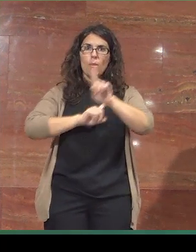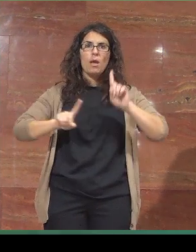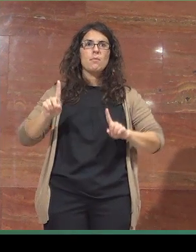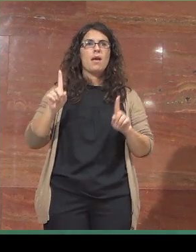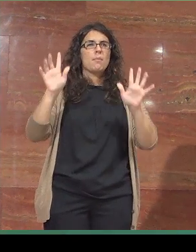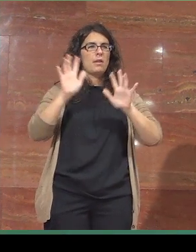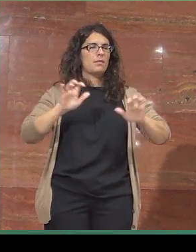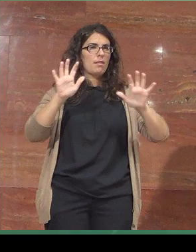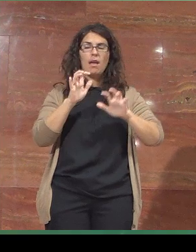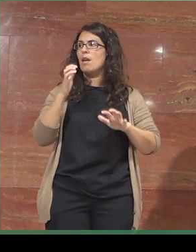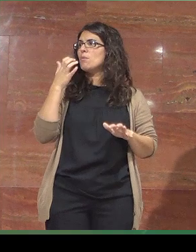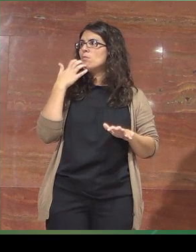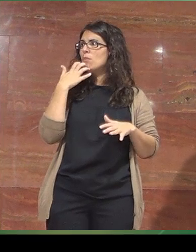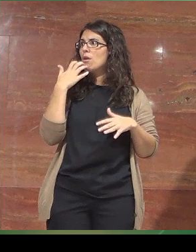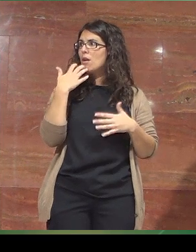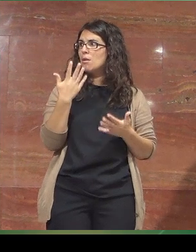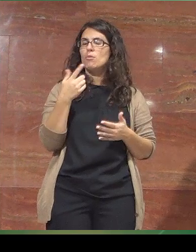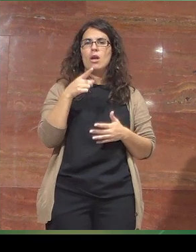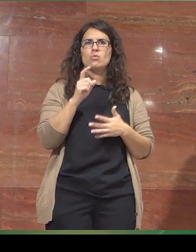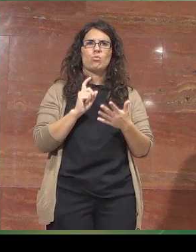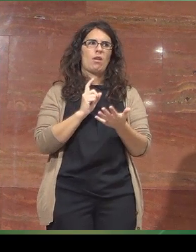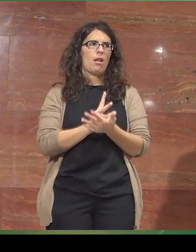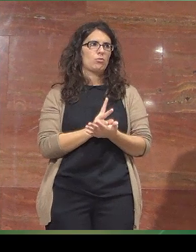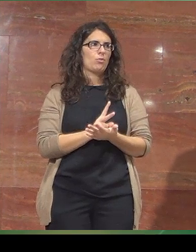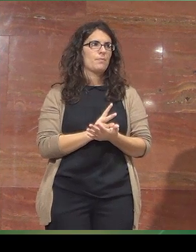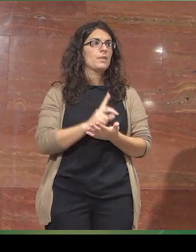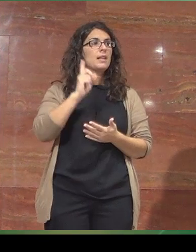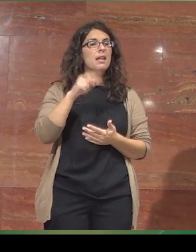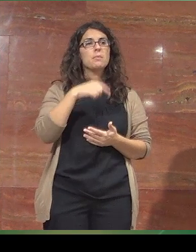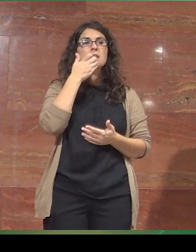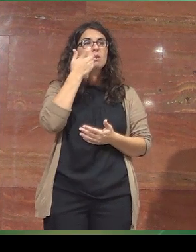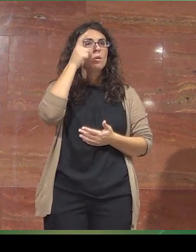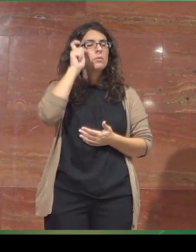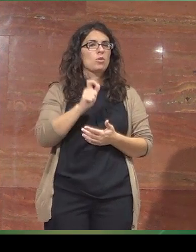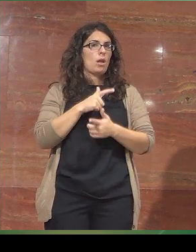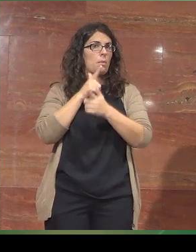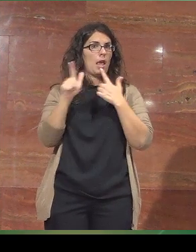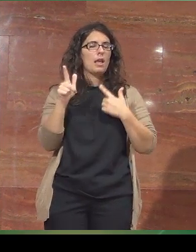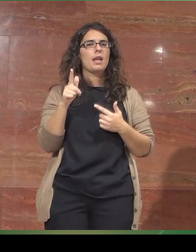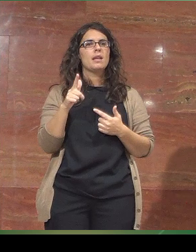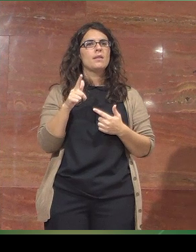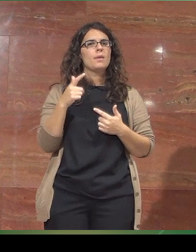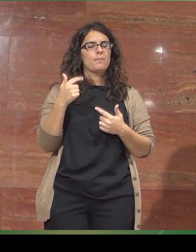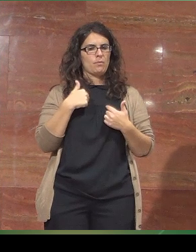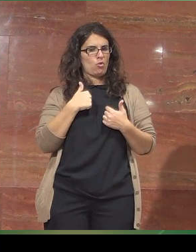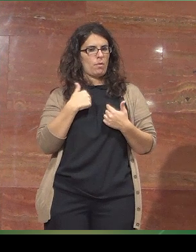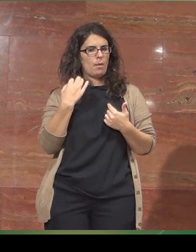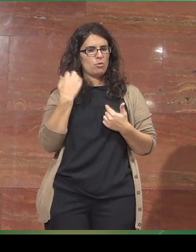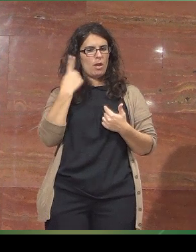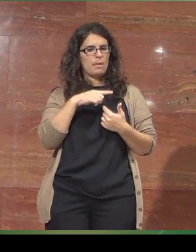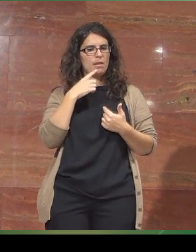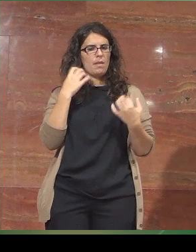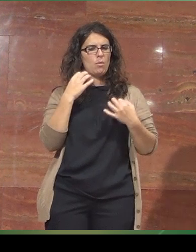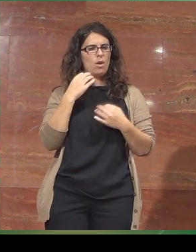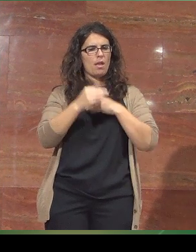And then, of course, when you're on the journey, you need to know if you're making a transfer, how long do I have to wait? How do I know I'm getting on the right